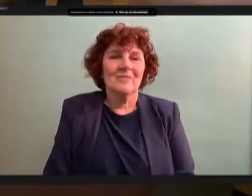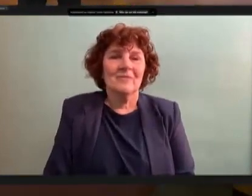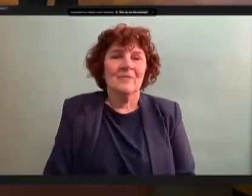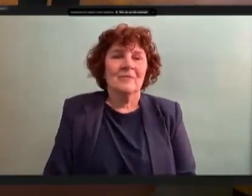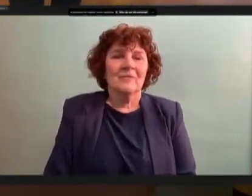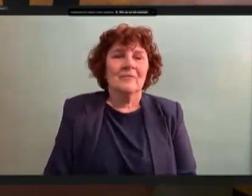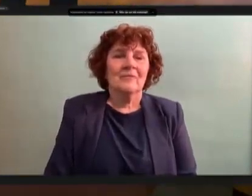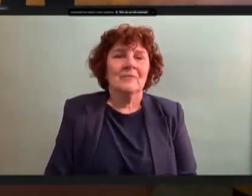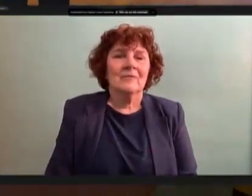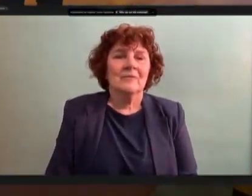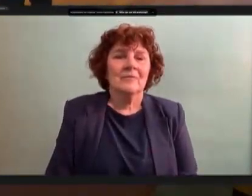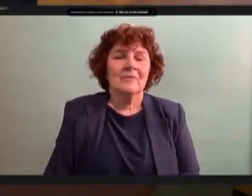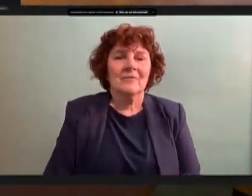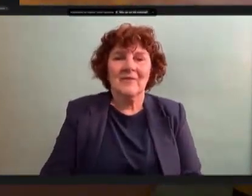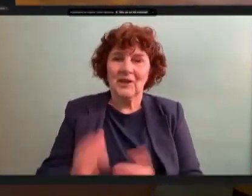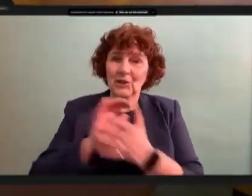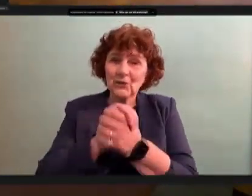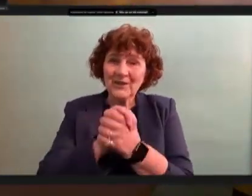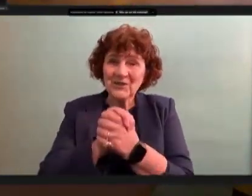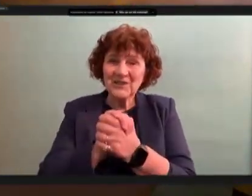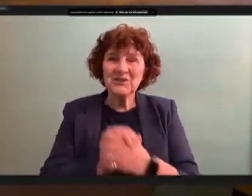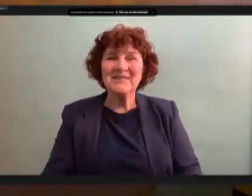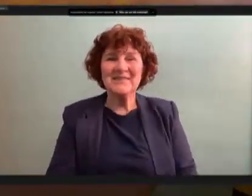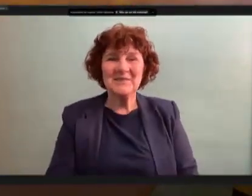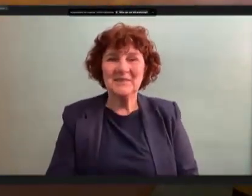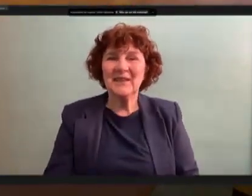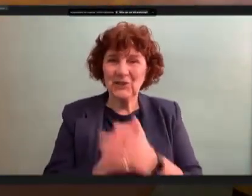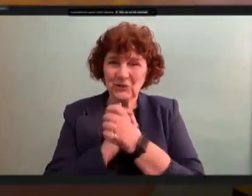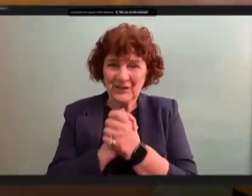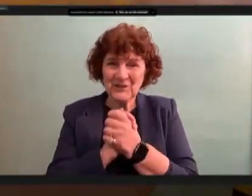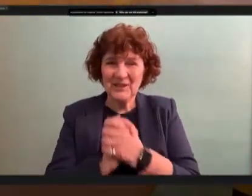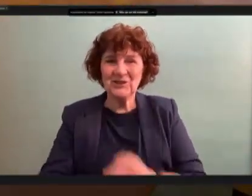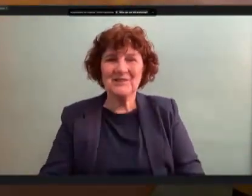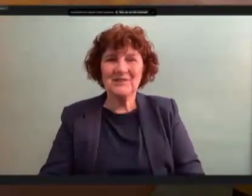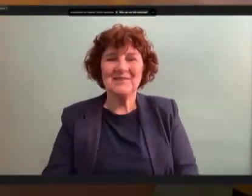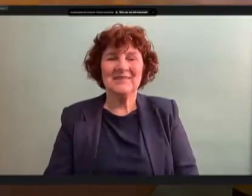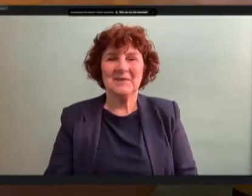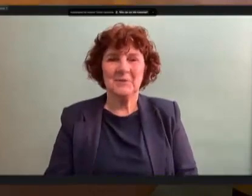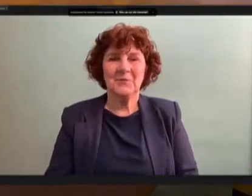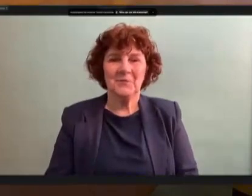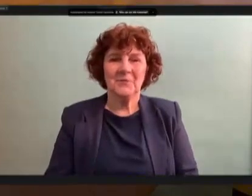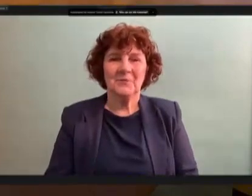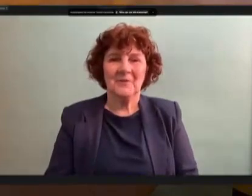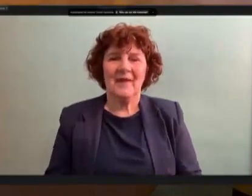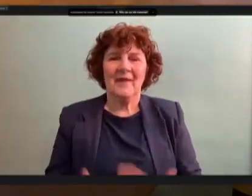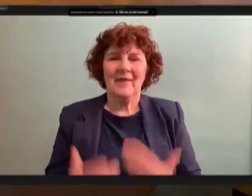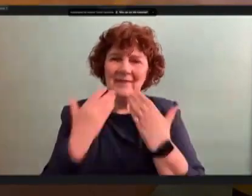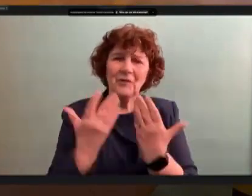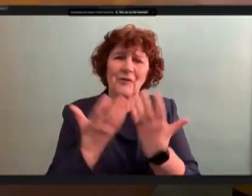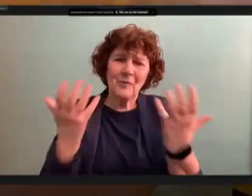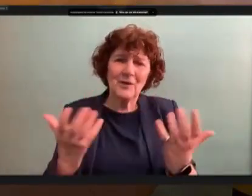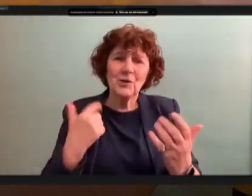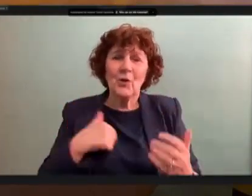Thank you. Congratulations. Congratulations. Thank you very much. We